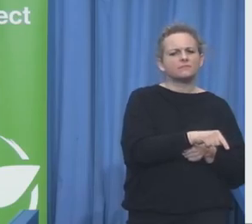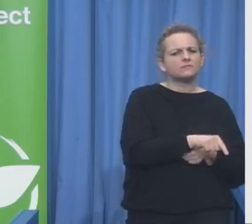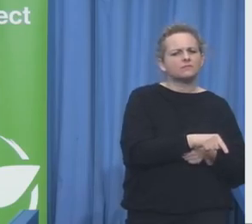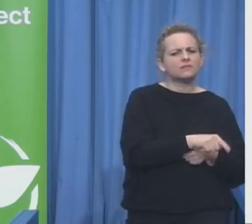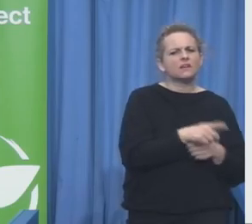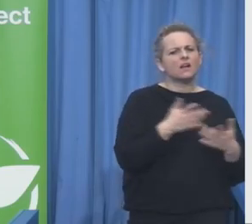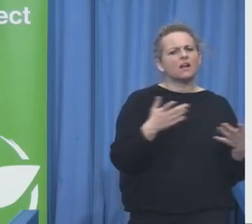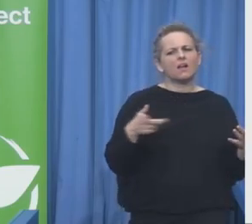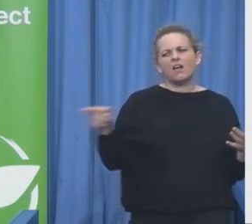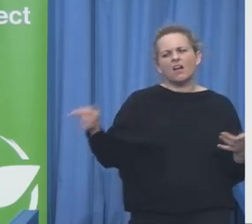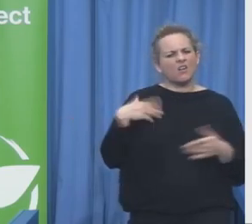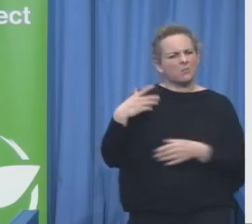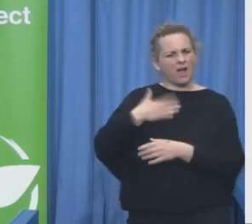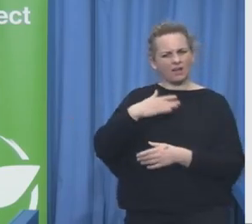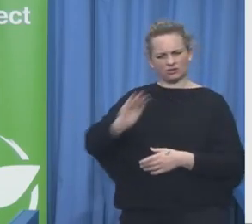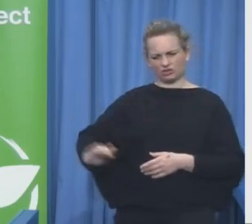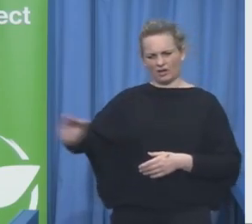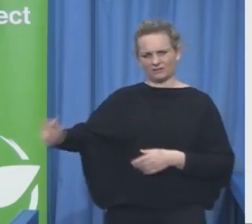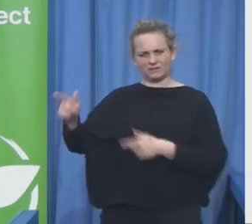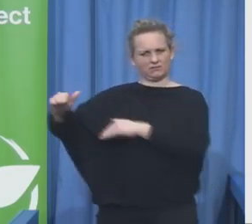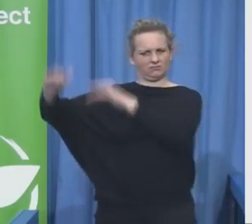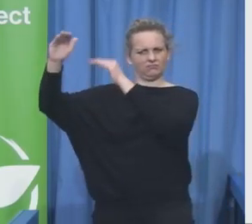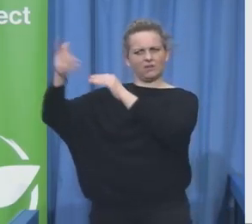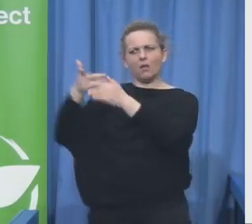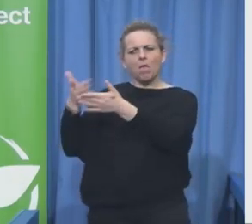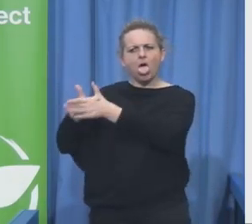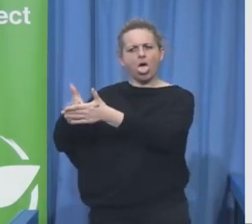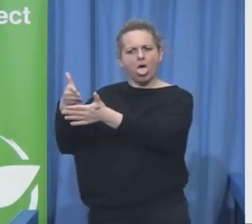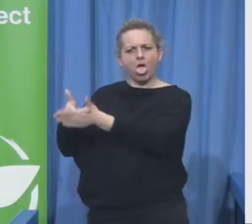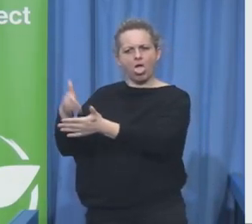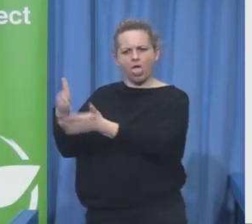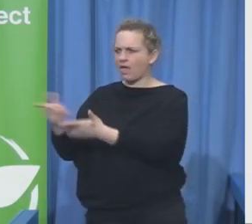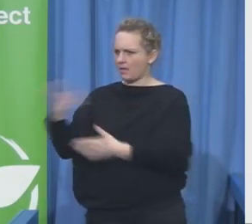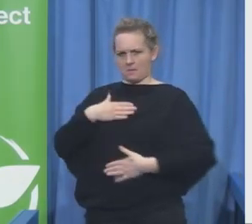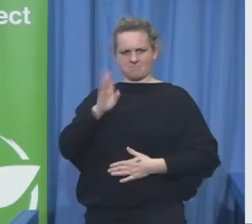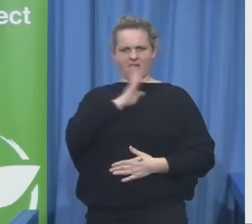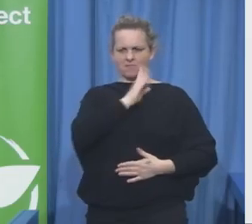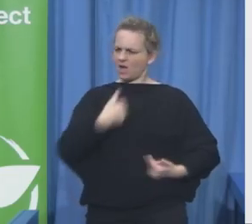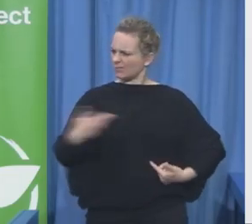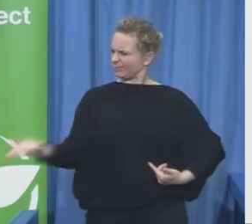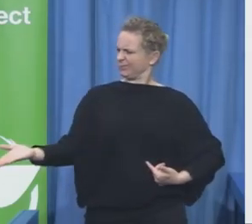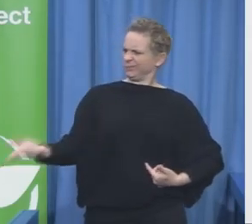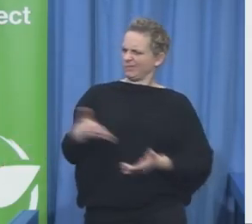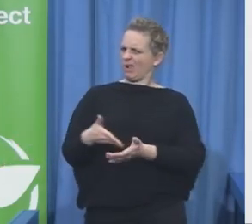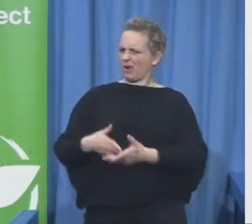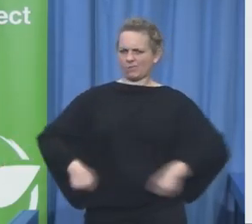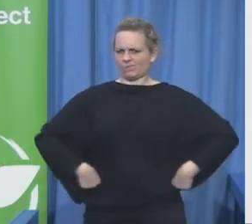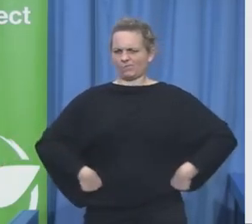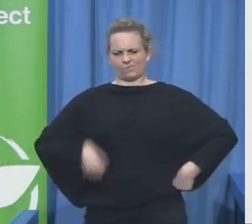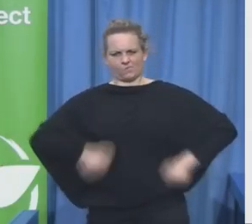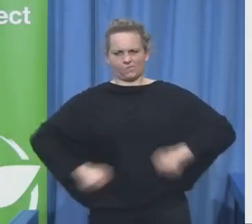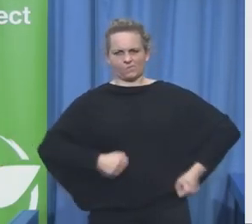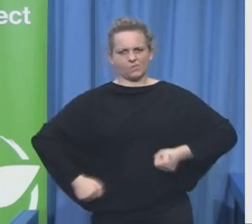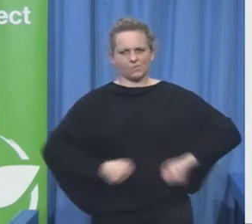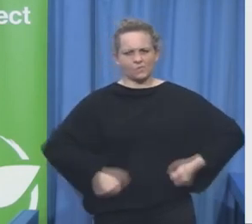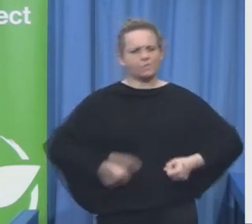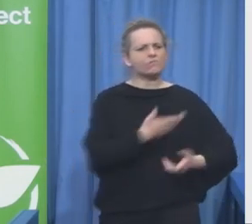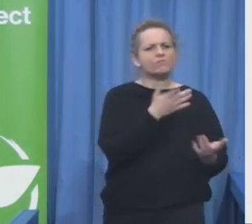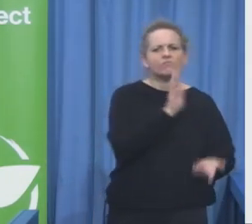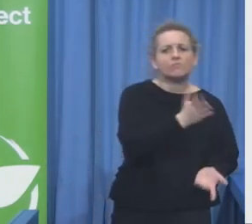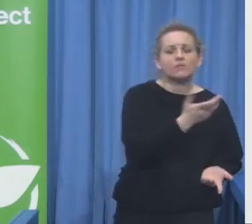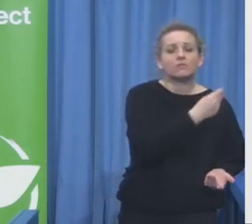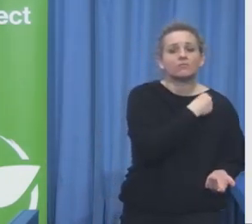everyone else. But that is the mindset. That is the mindset. So we have to understand, if we really want to get